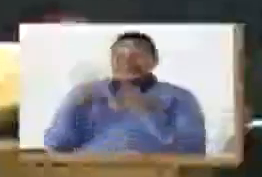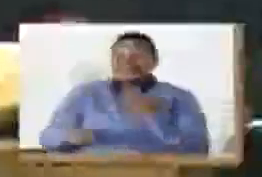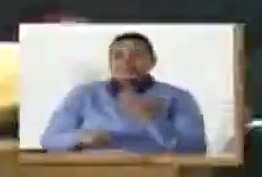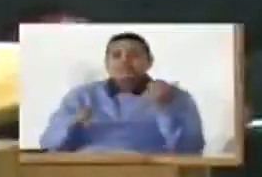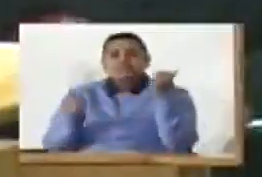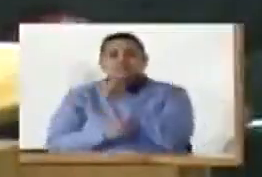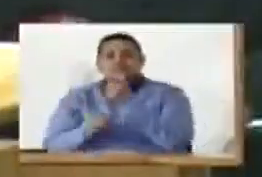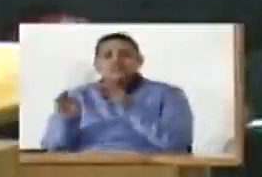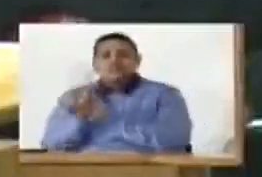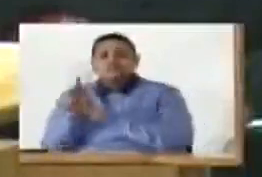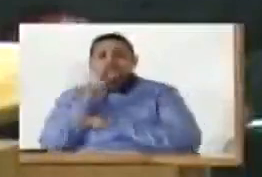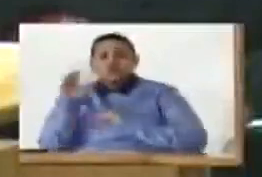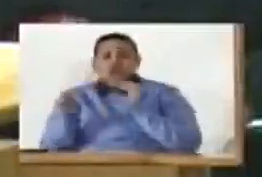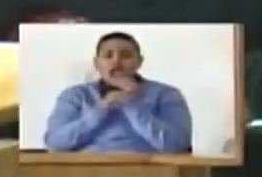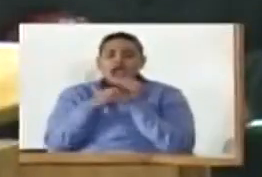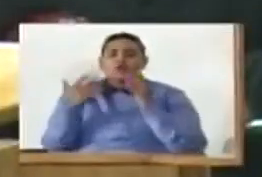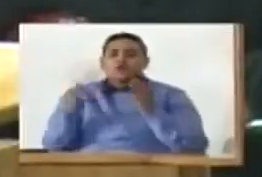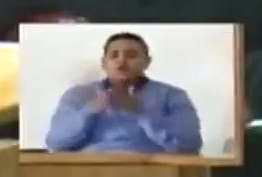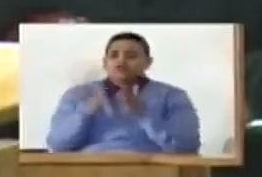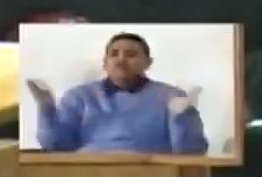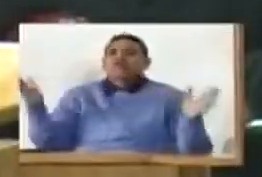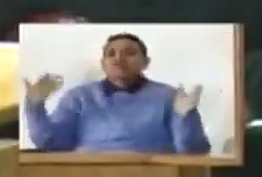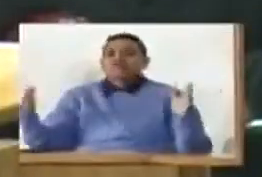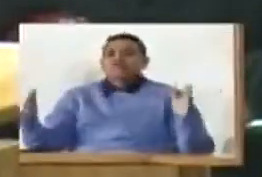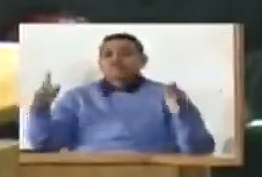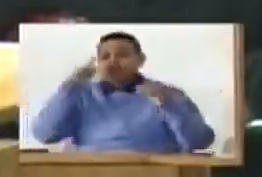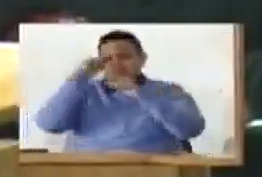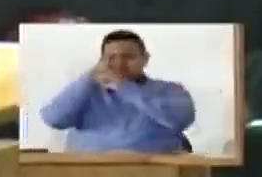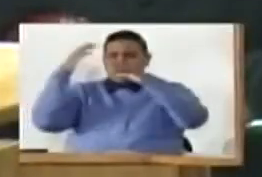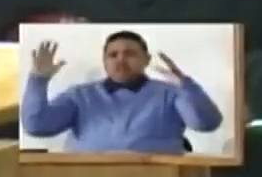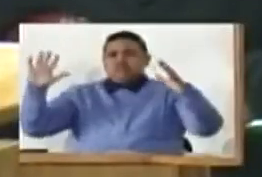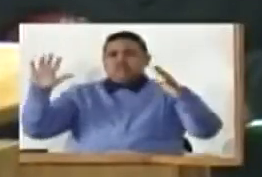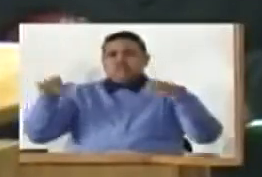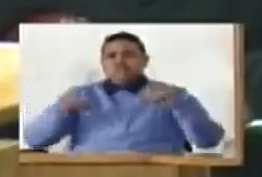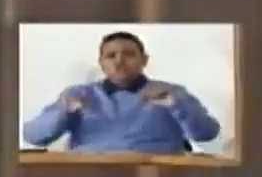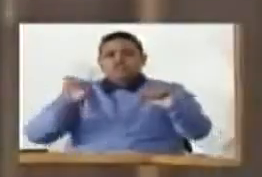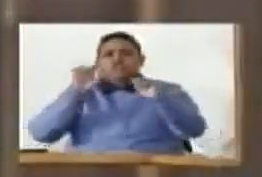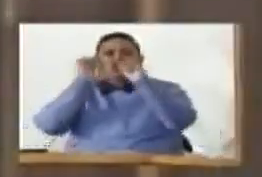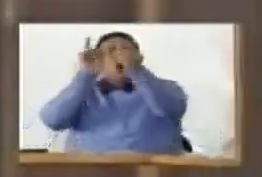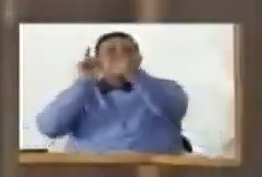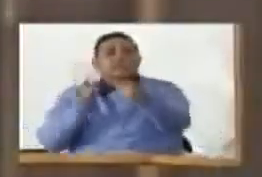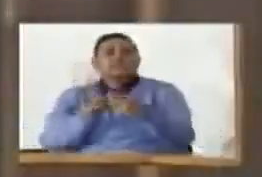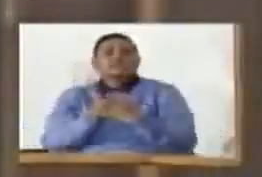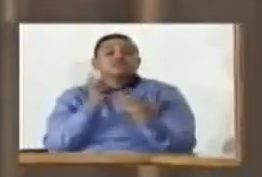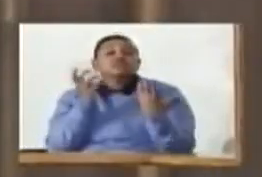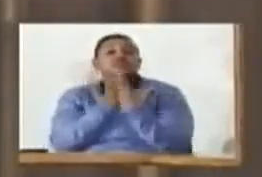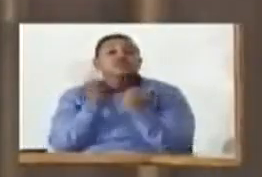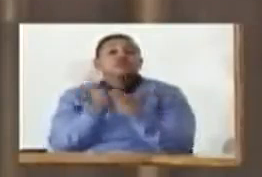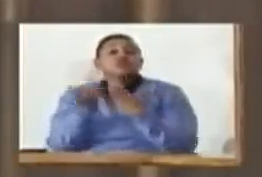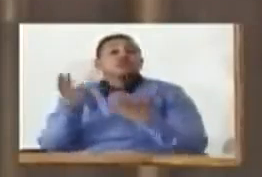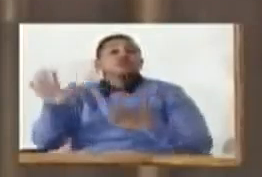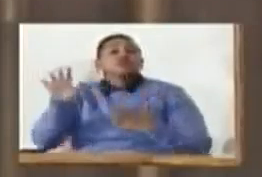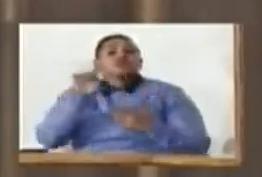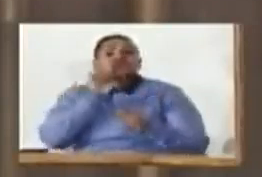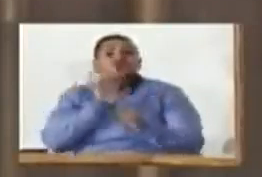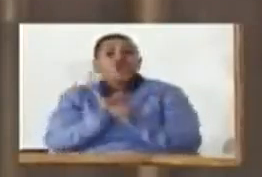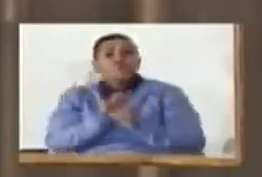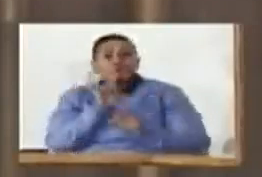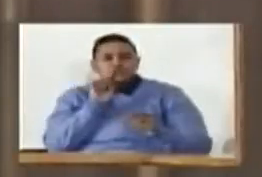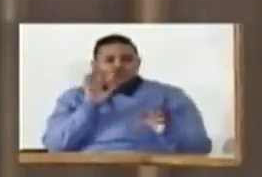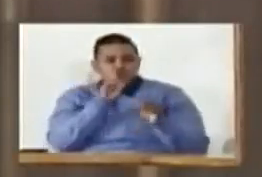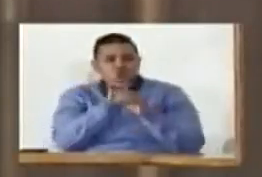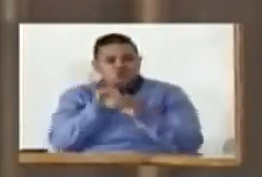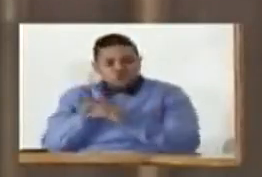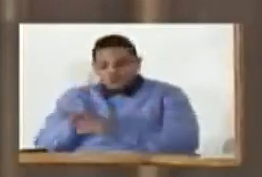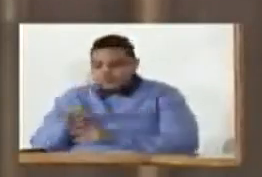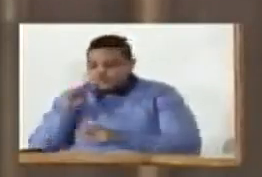to add to the breadth and scope of its strategic objectives in accordance with its commitment to